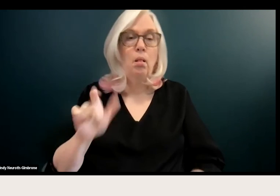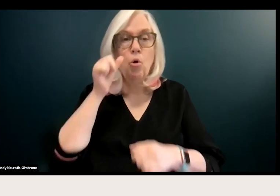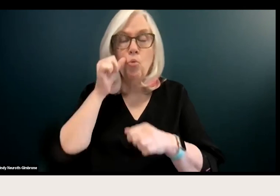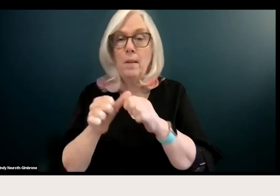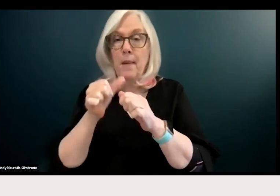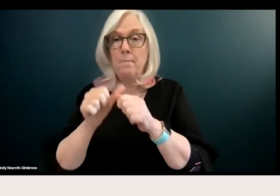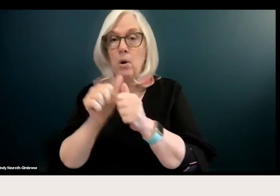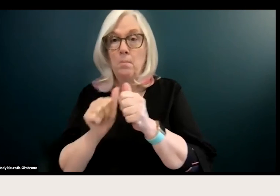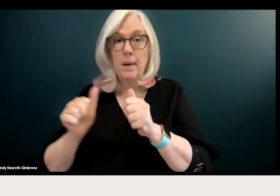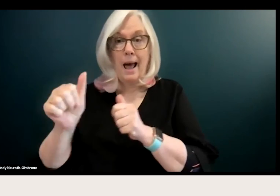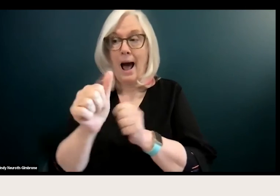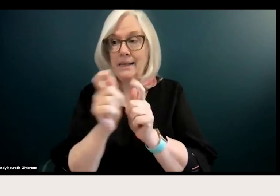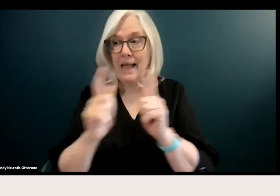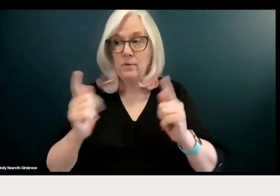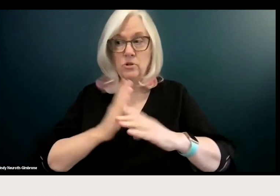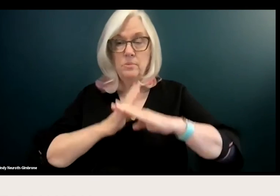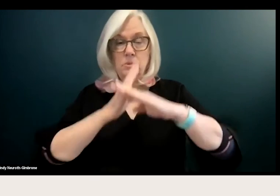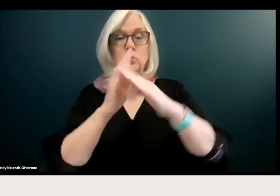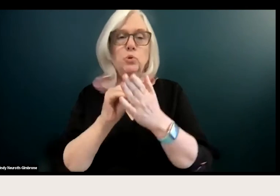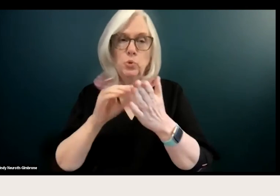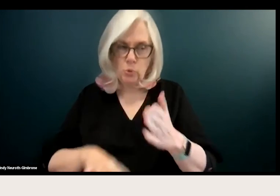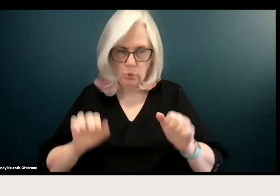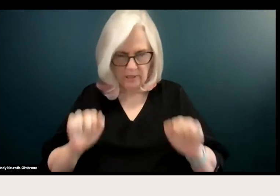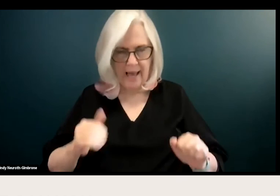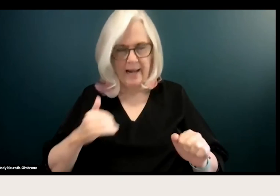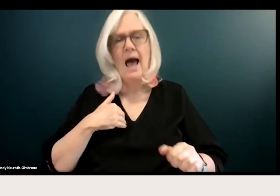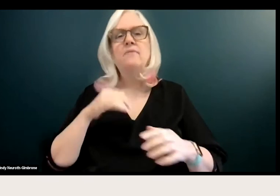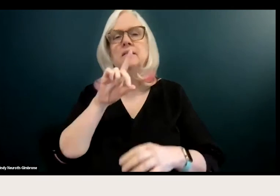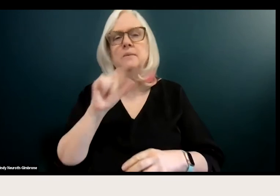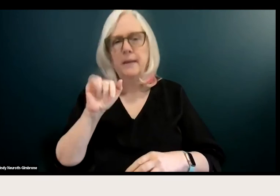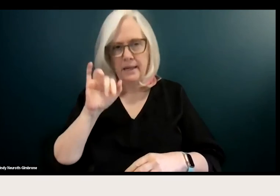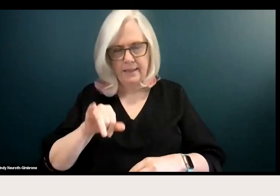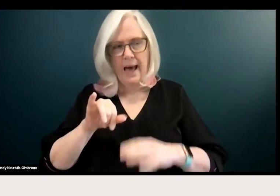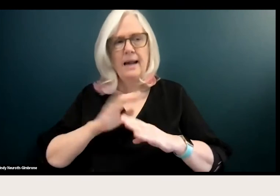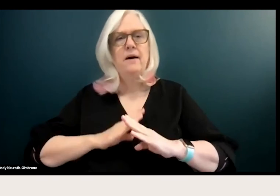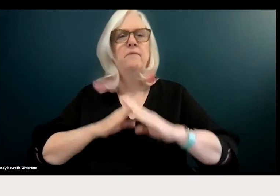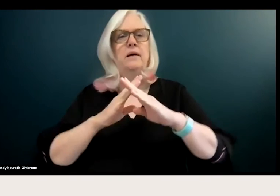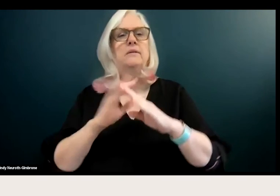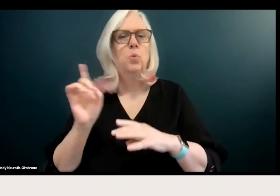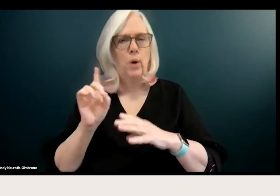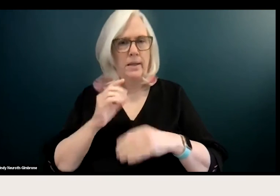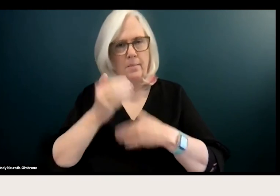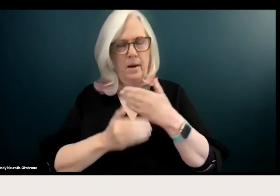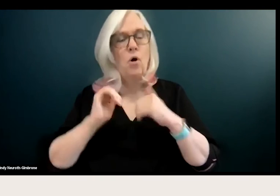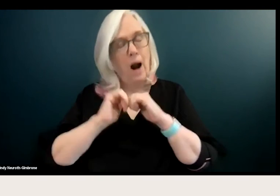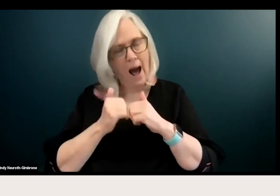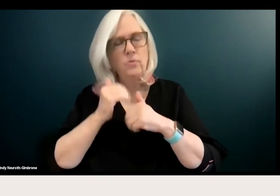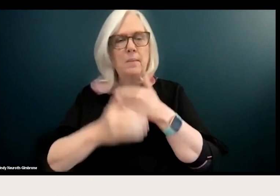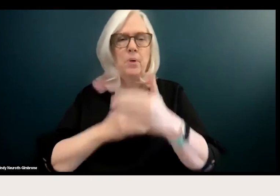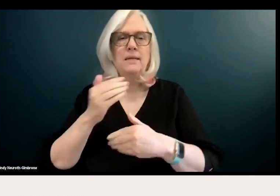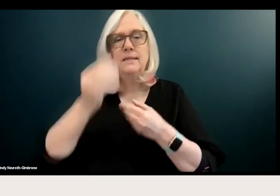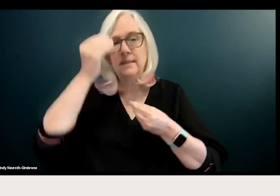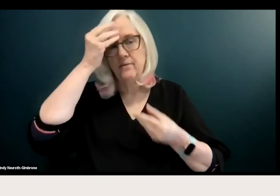of your students may have a disability that is affecting the way they process information. Be vigilant where you can in providing accessible materials